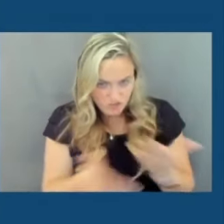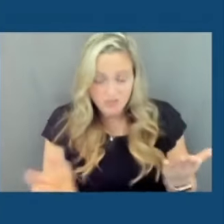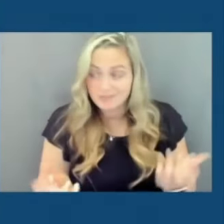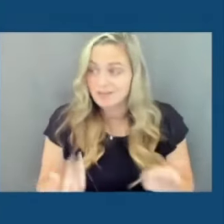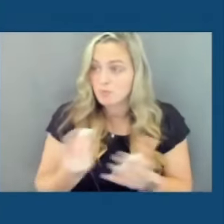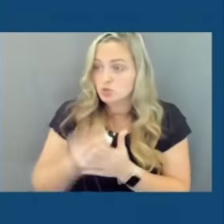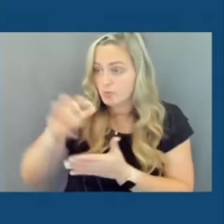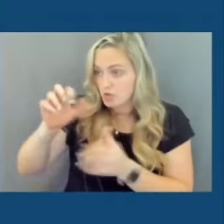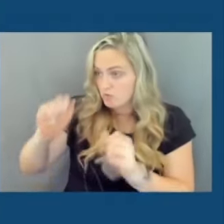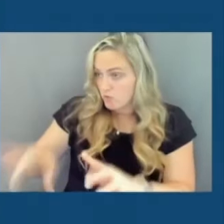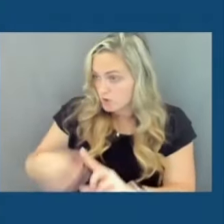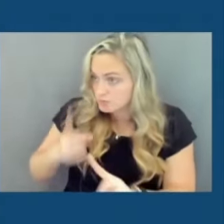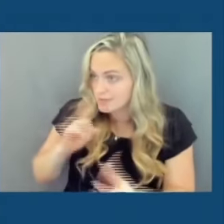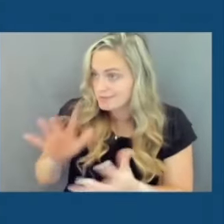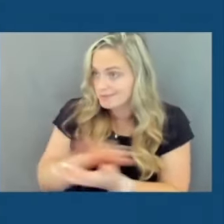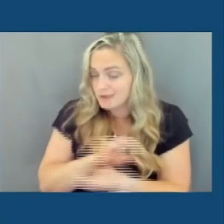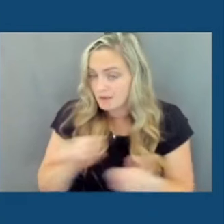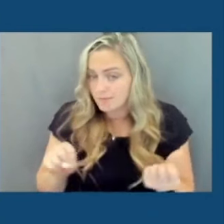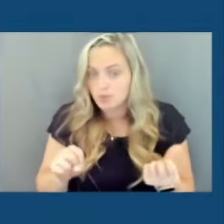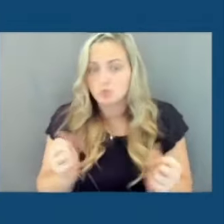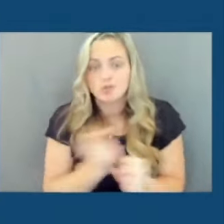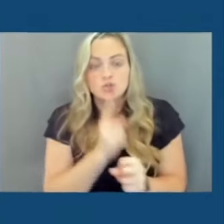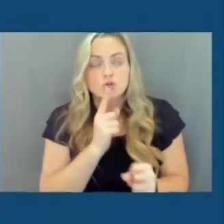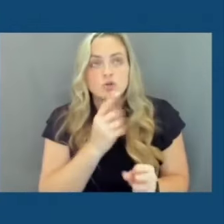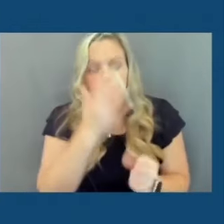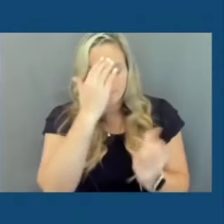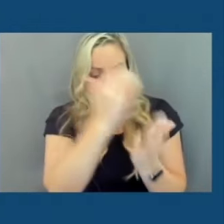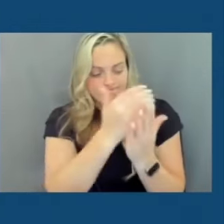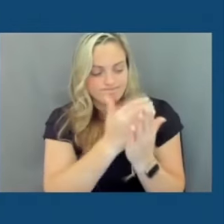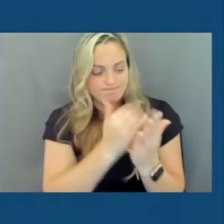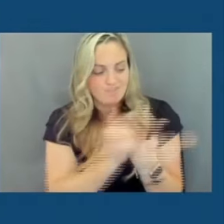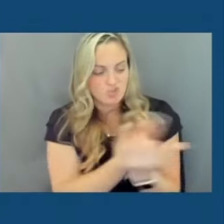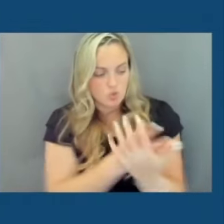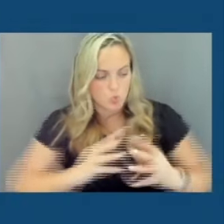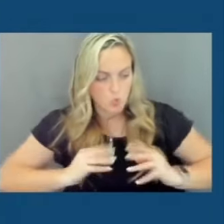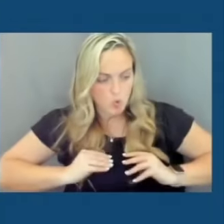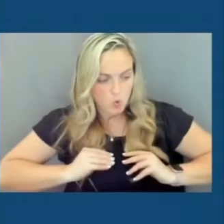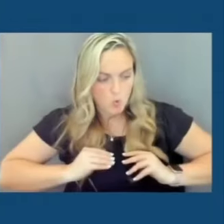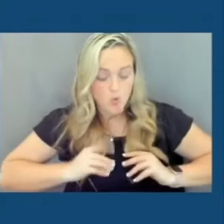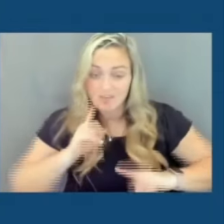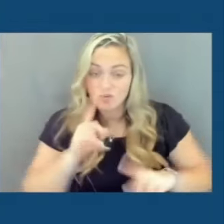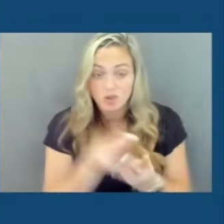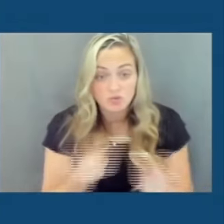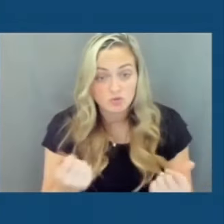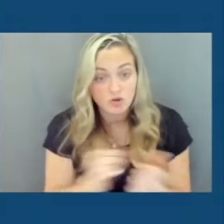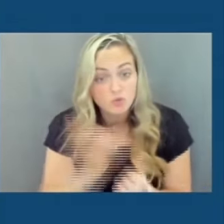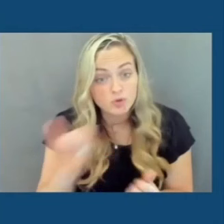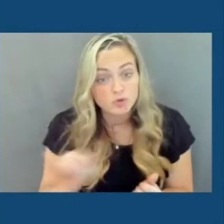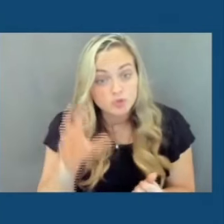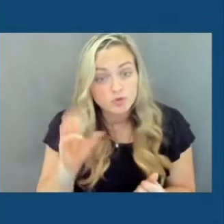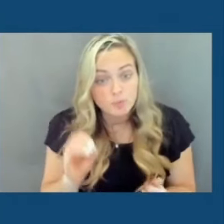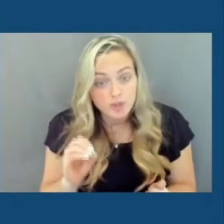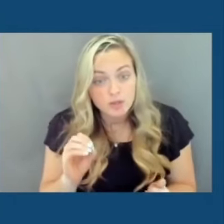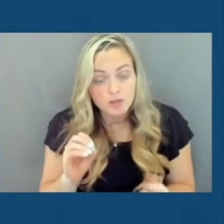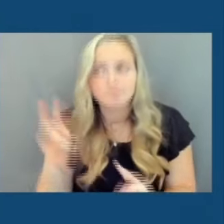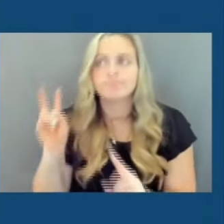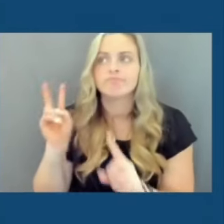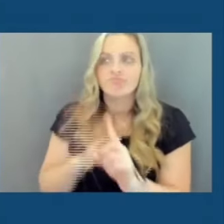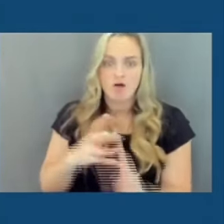belongings. And if you can't resolve a dispute with the insurance company, then we want you to file a